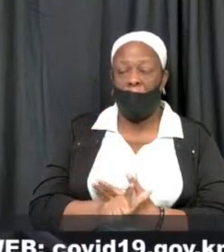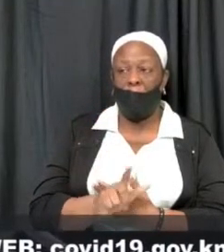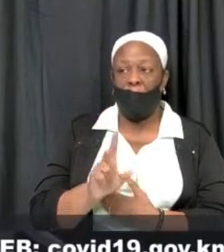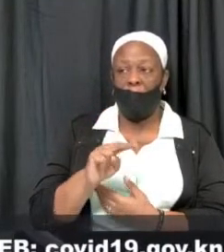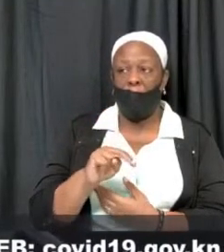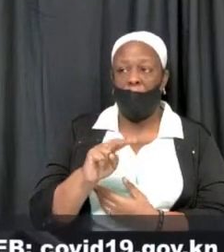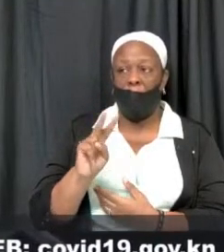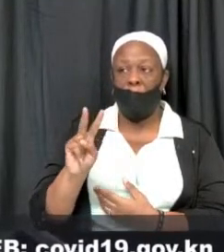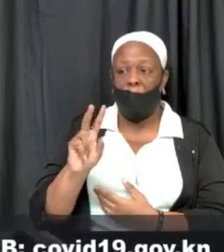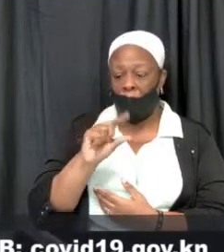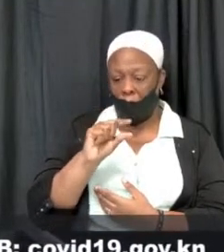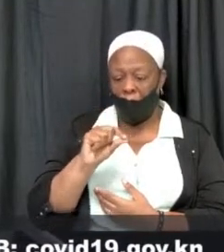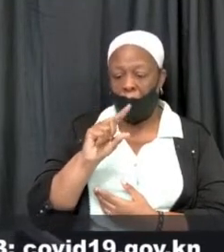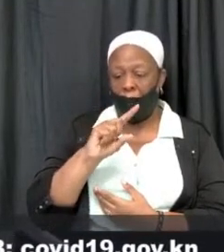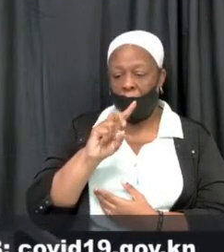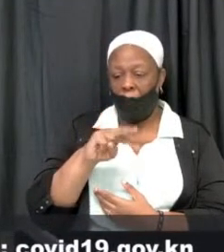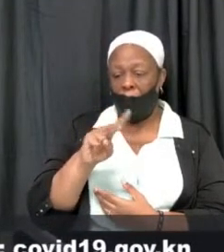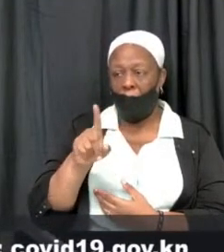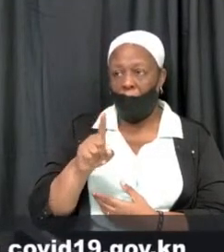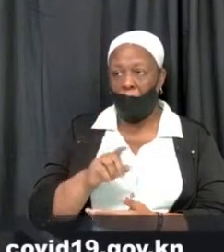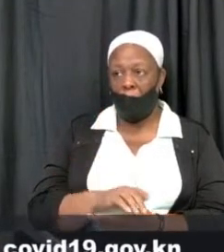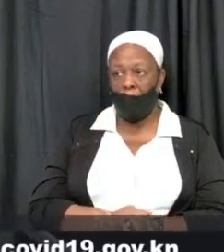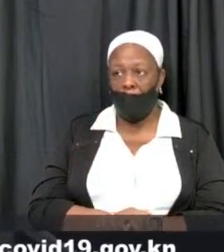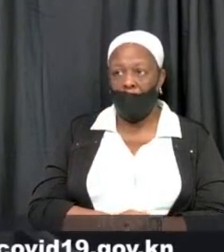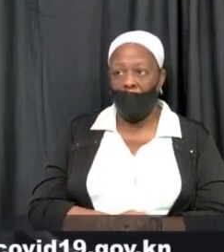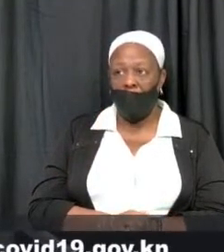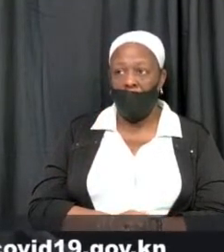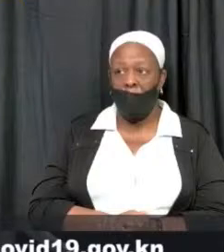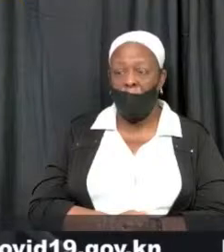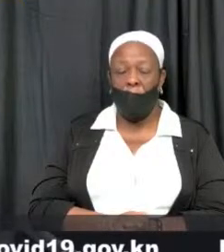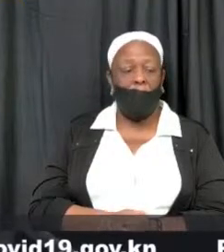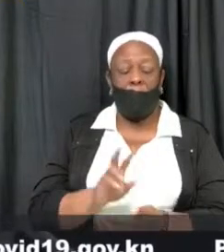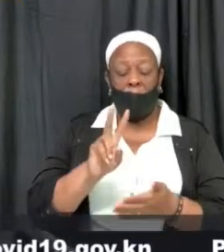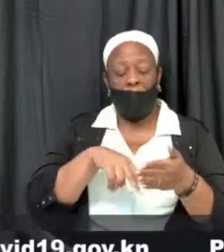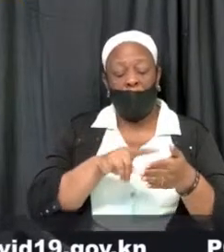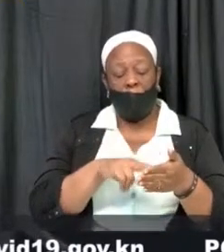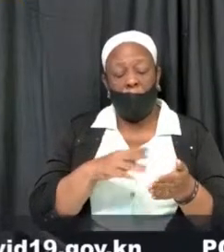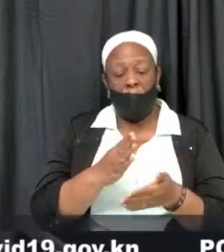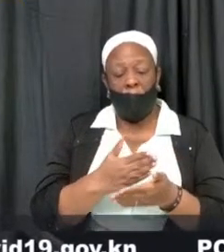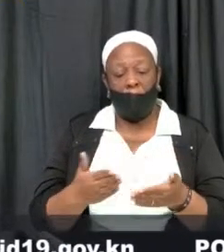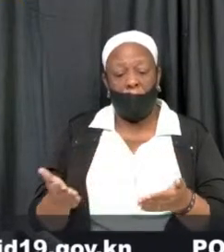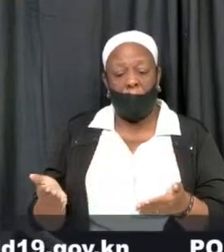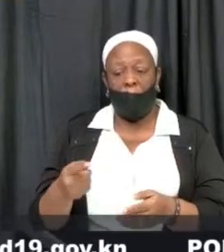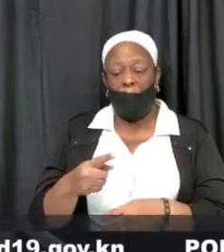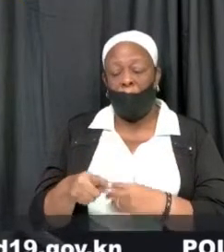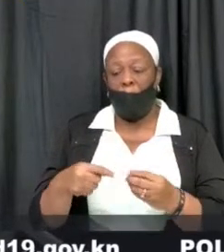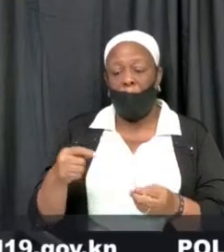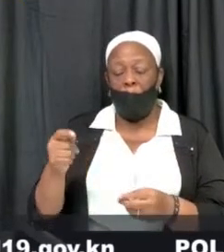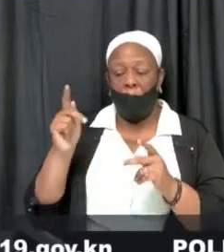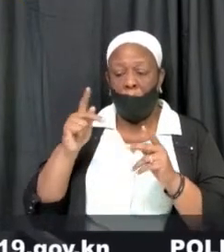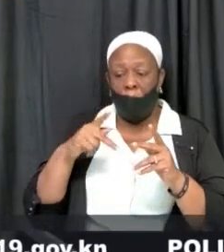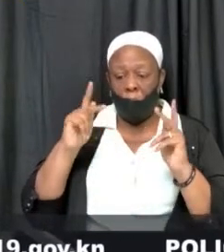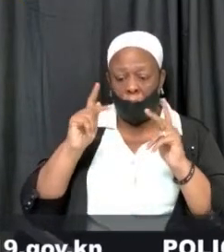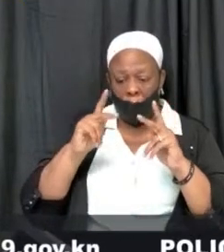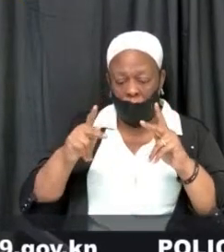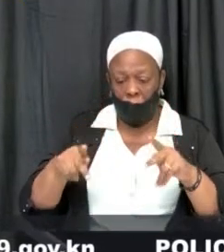Common Law Tribunal for Public Health and Justice at